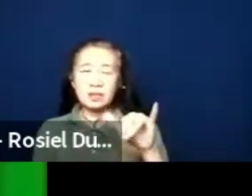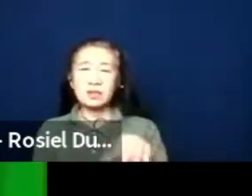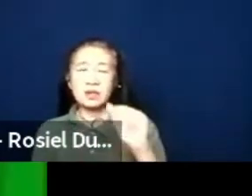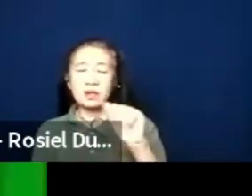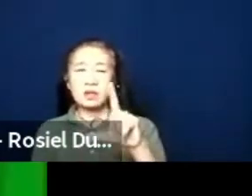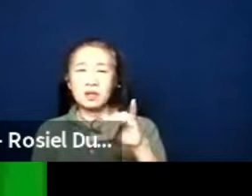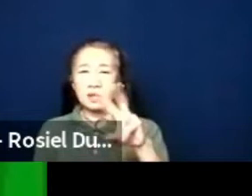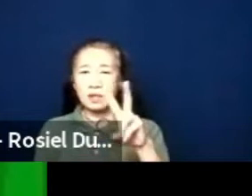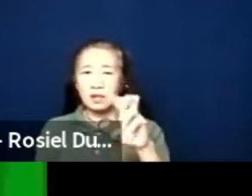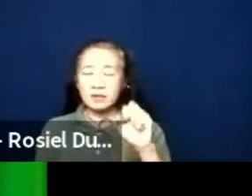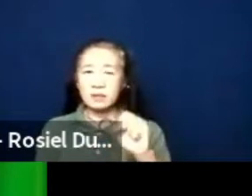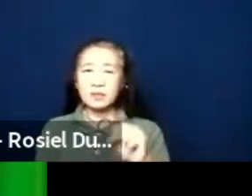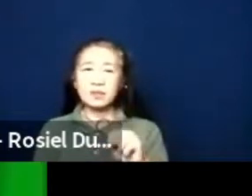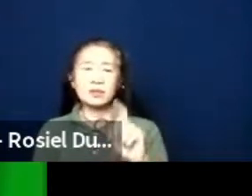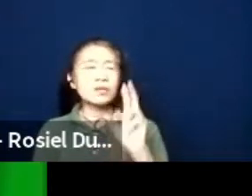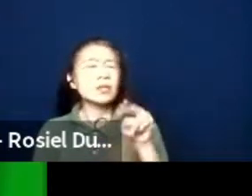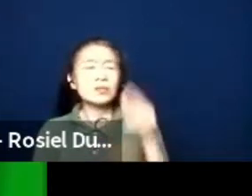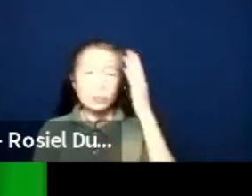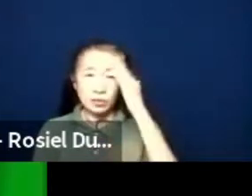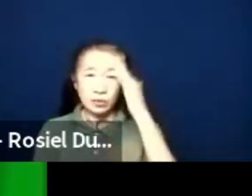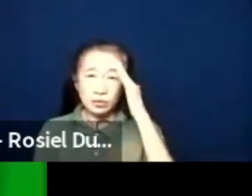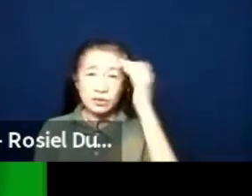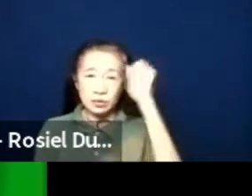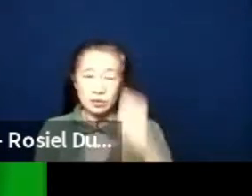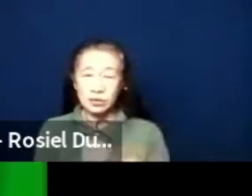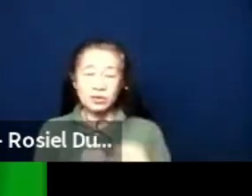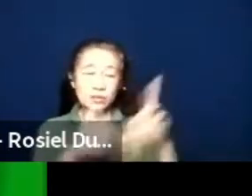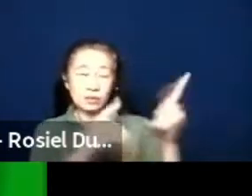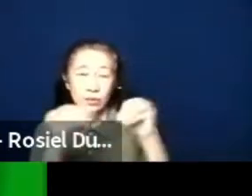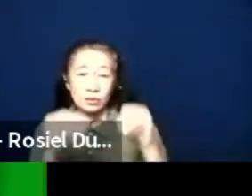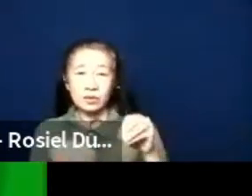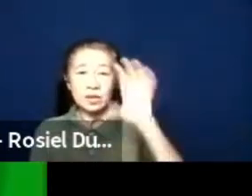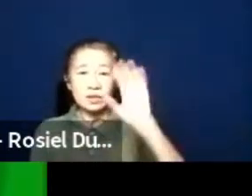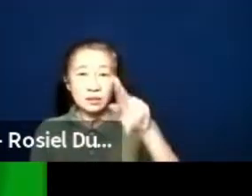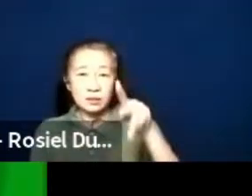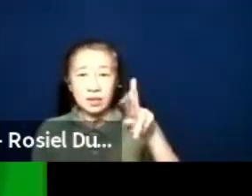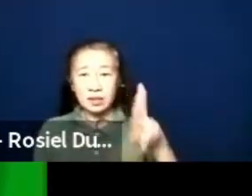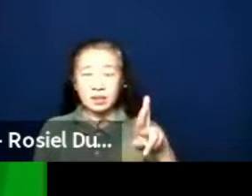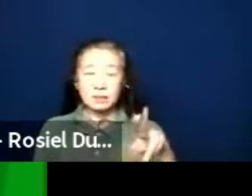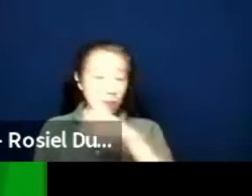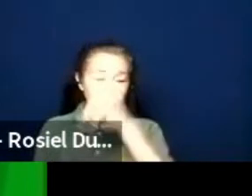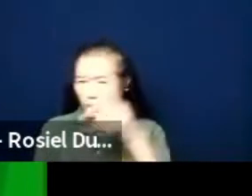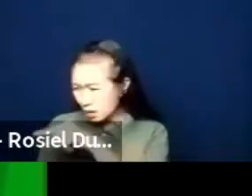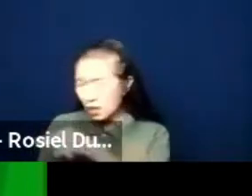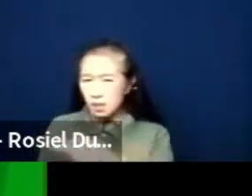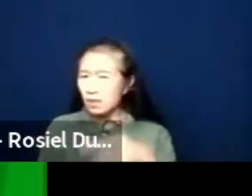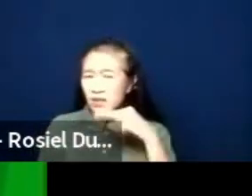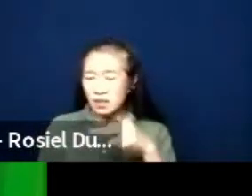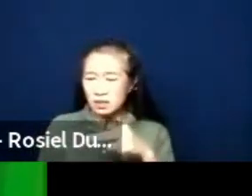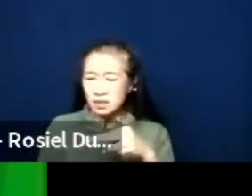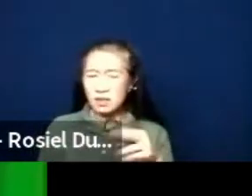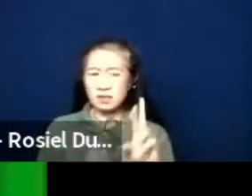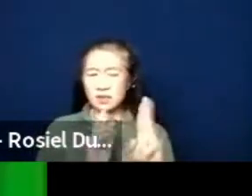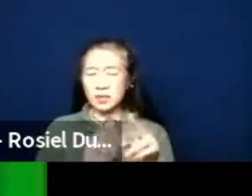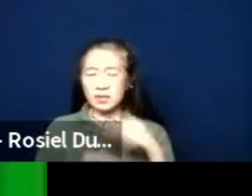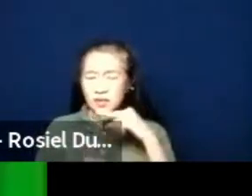The only feature that you need to know in order to administer CPR is that they're not responding. If they are not waking up, you